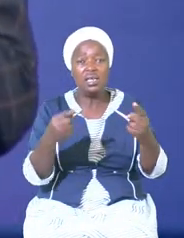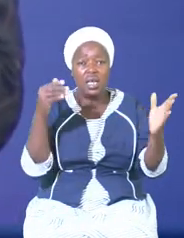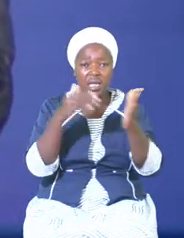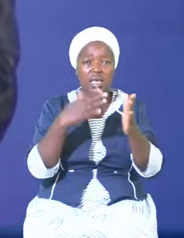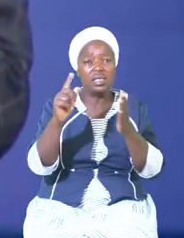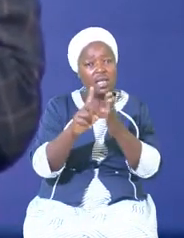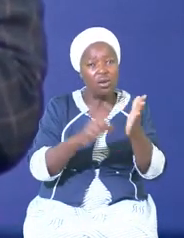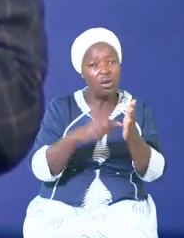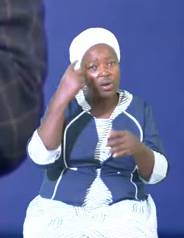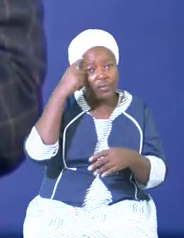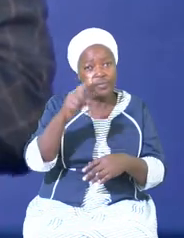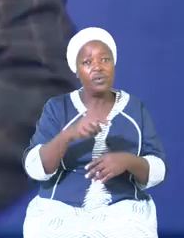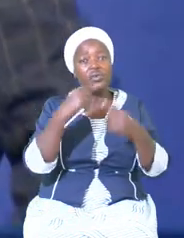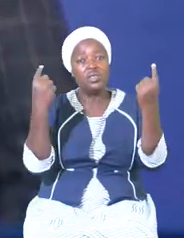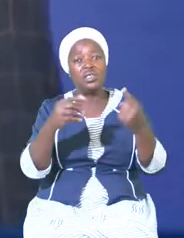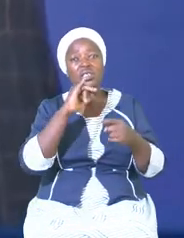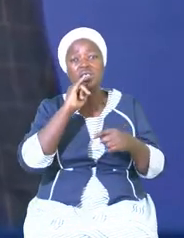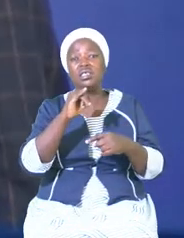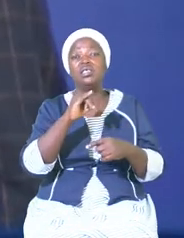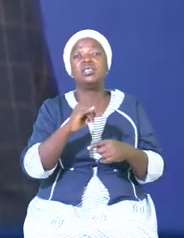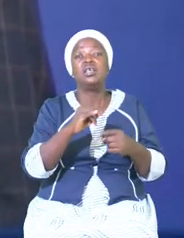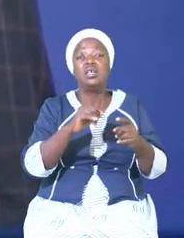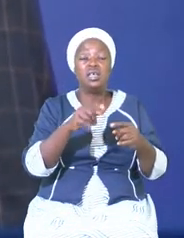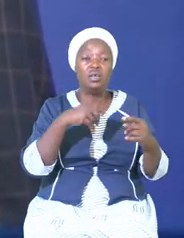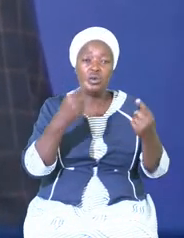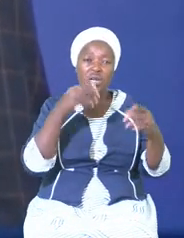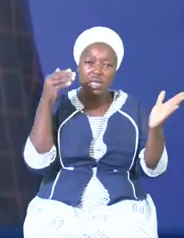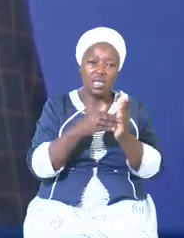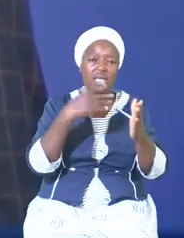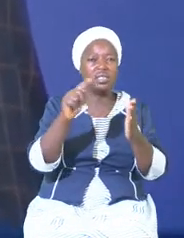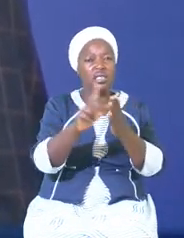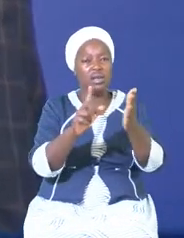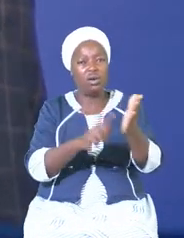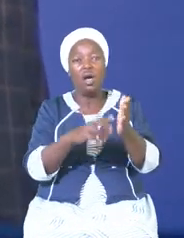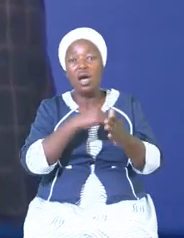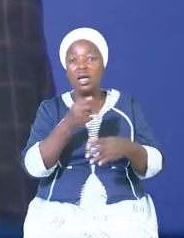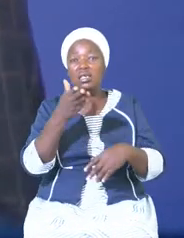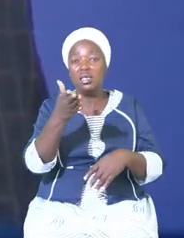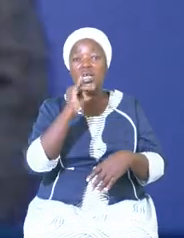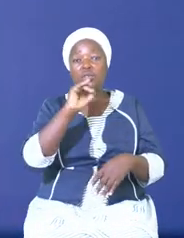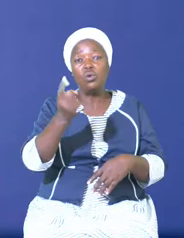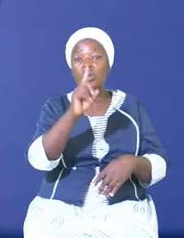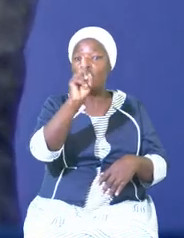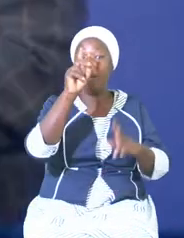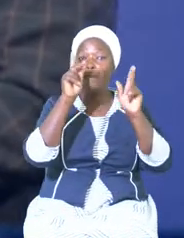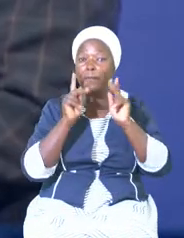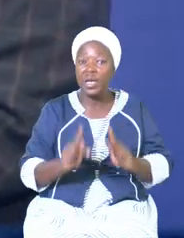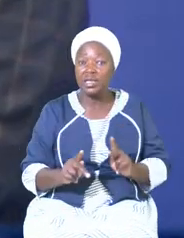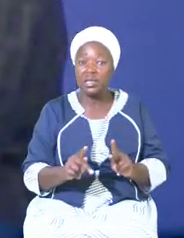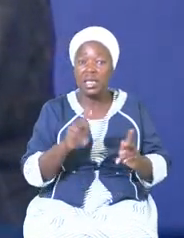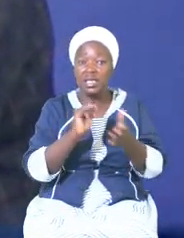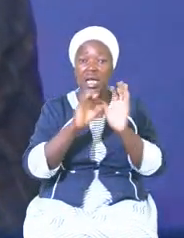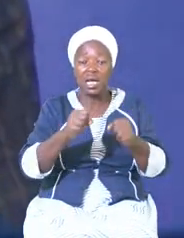sin is the transgression of the law. And there is only one person that can